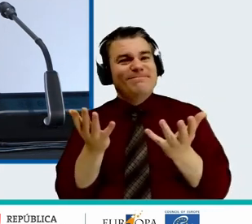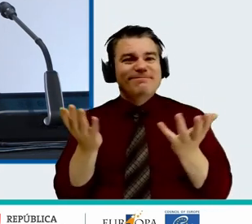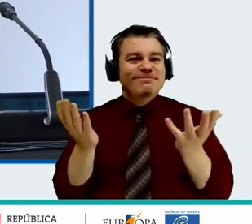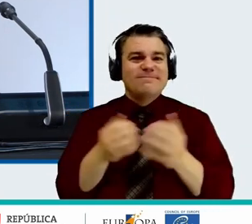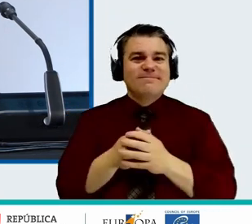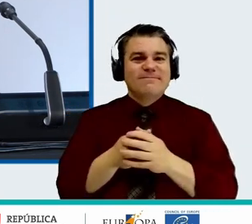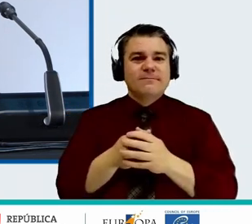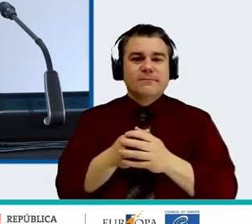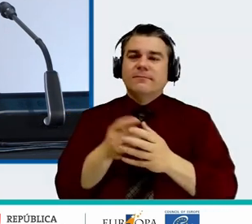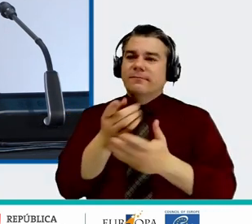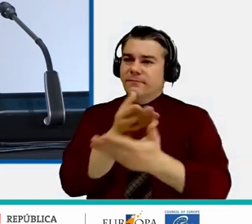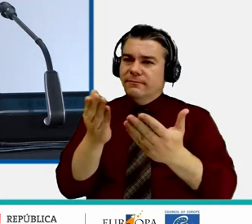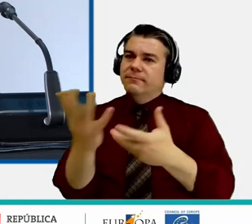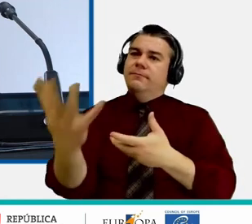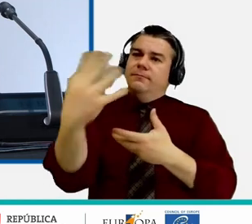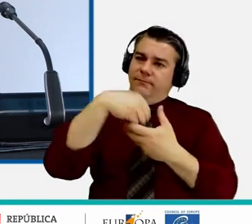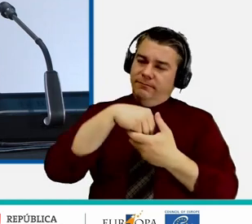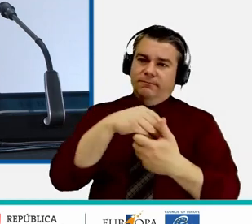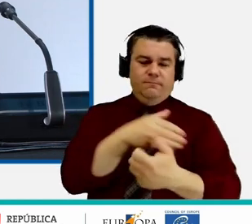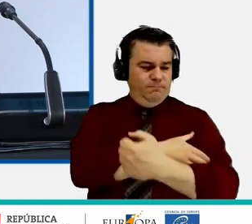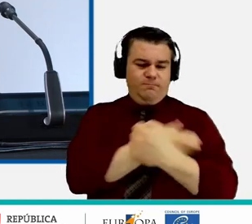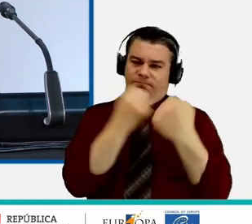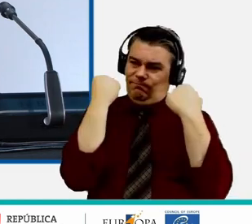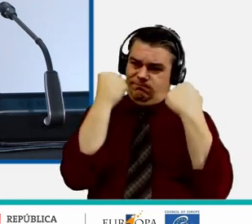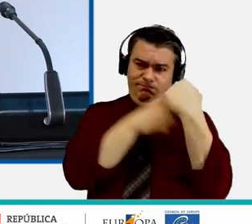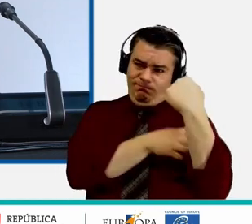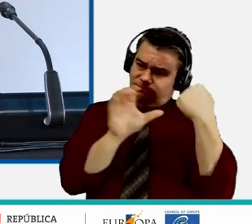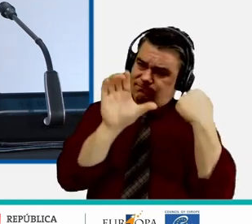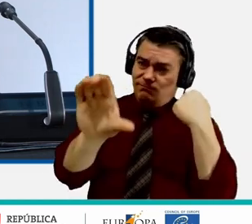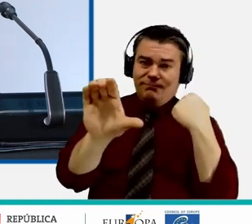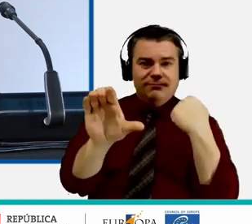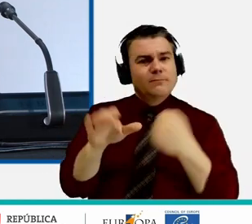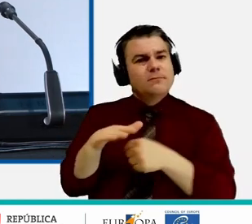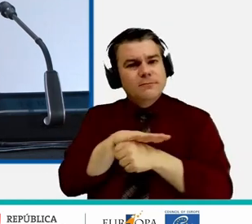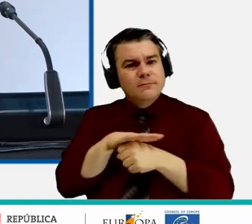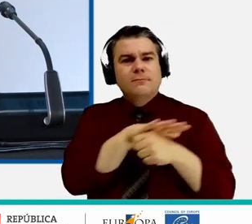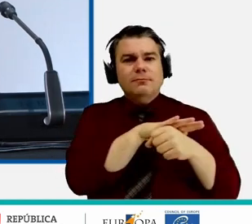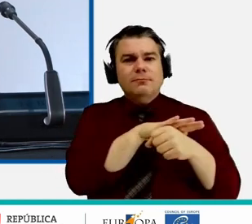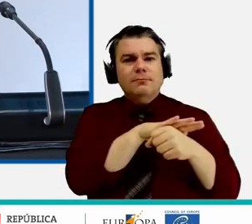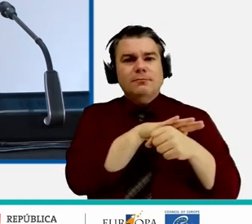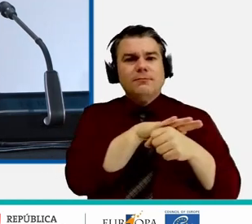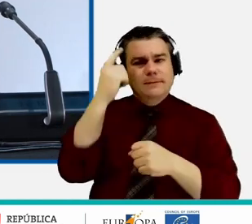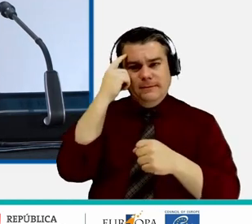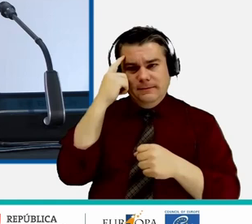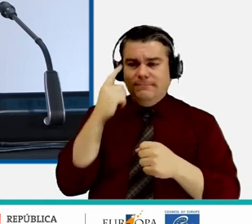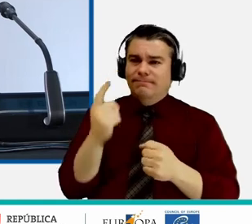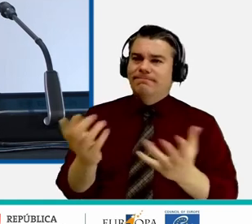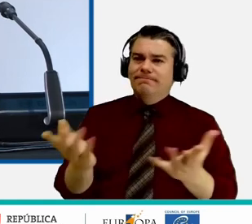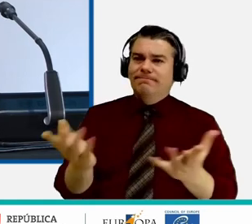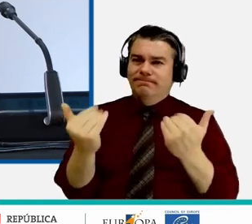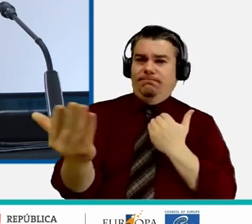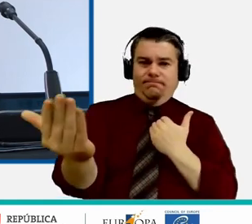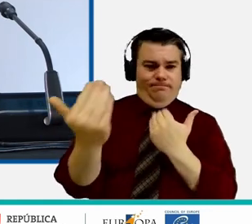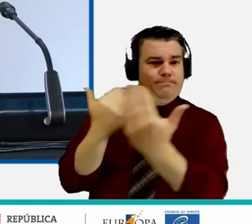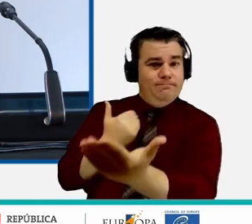stakeholders. We should just involve them on the strategy at local level. We have to create a relationship input-output with them. We